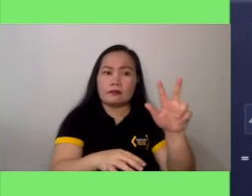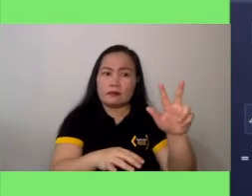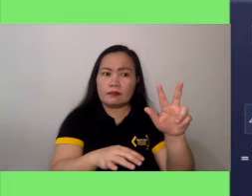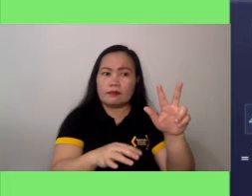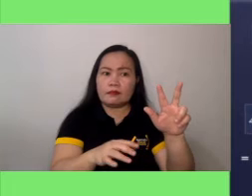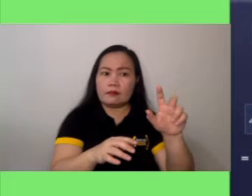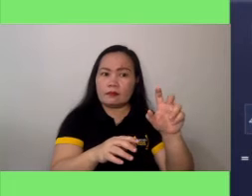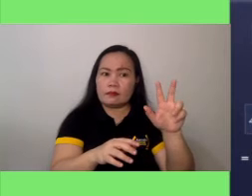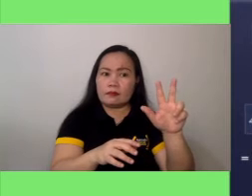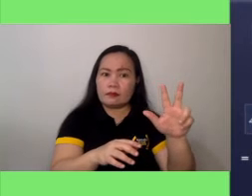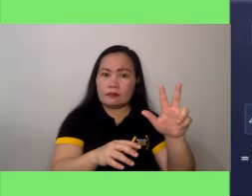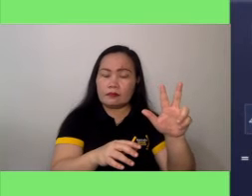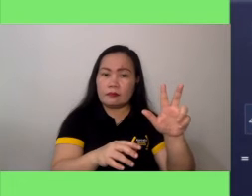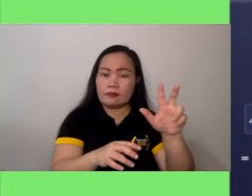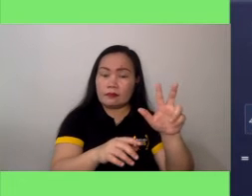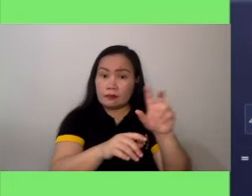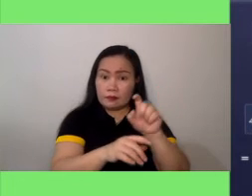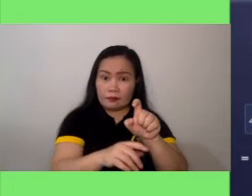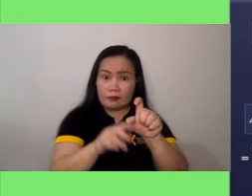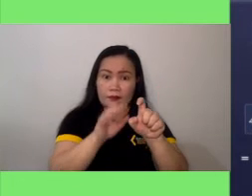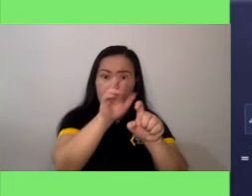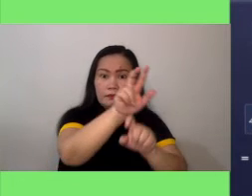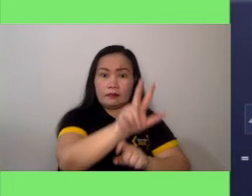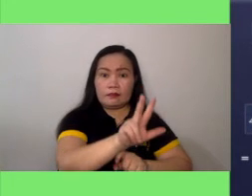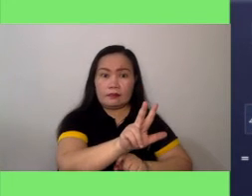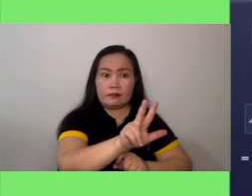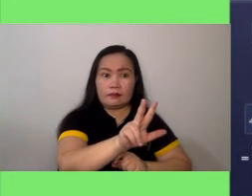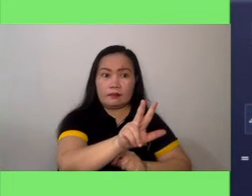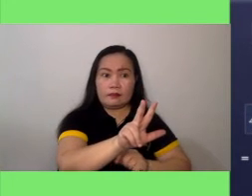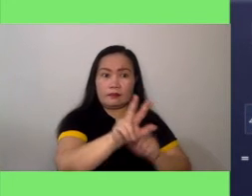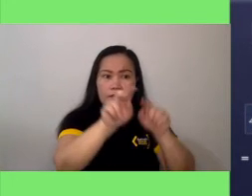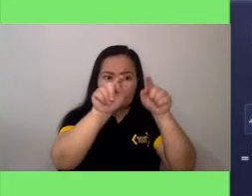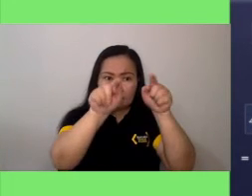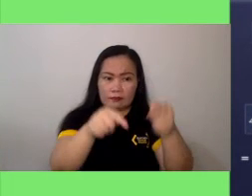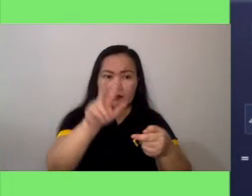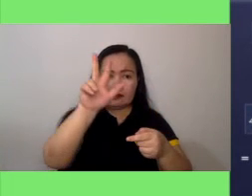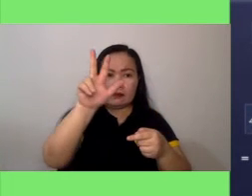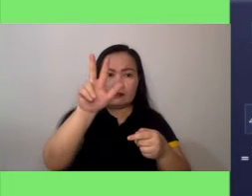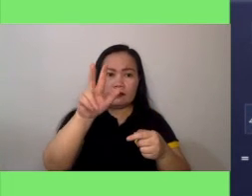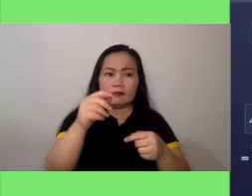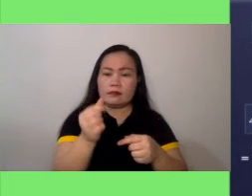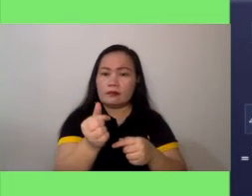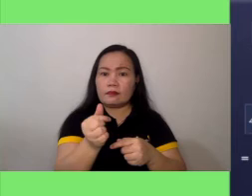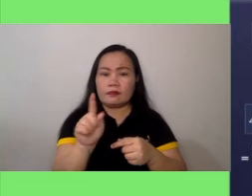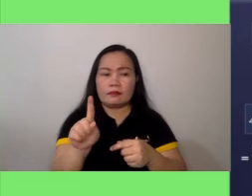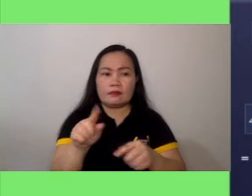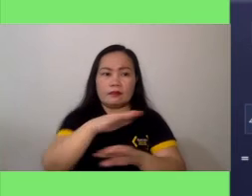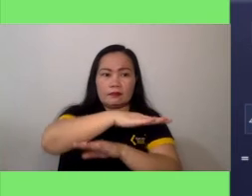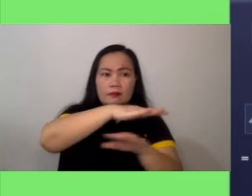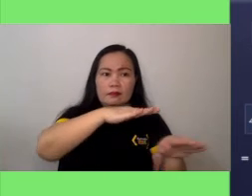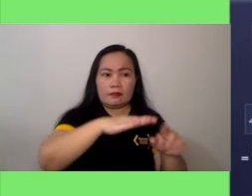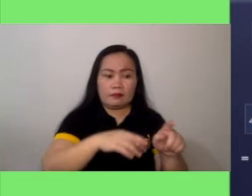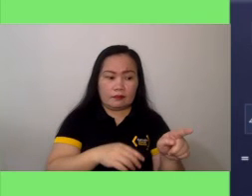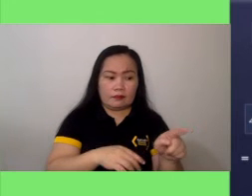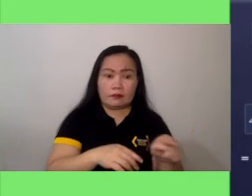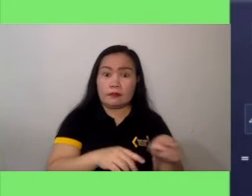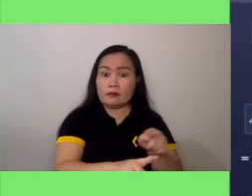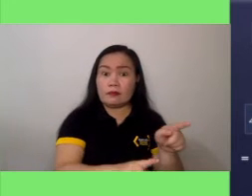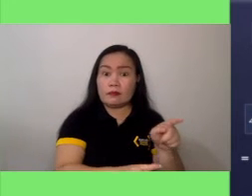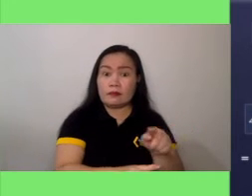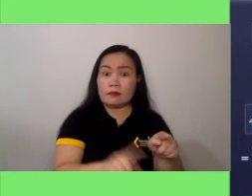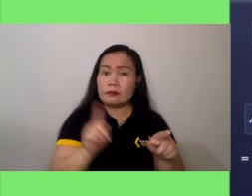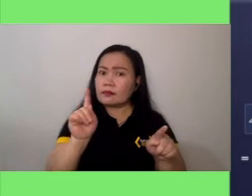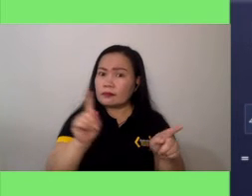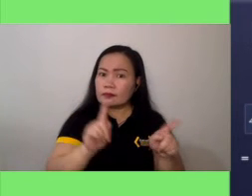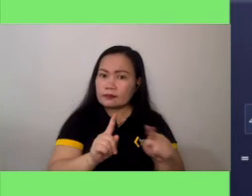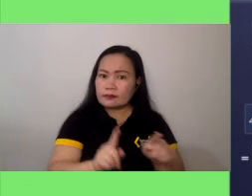x is 3. So, lagay natin si 3 plus 1 over yung z mo is